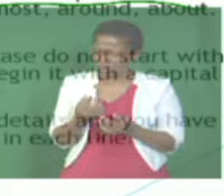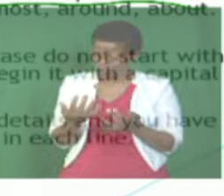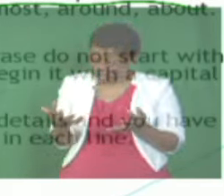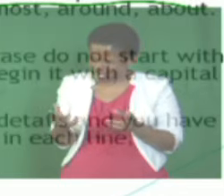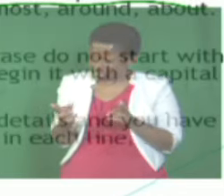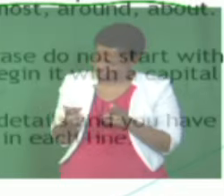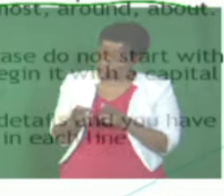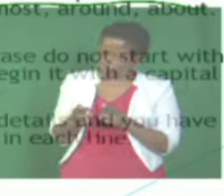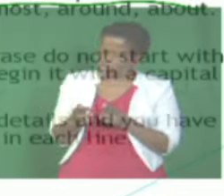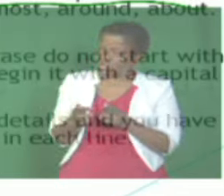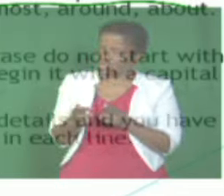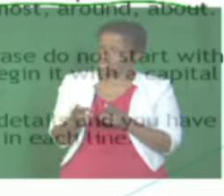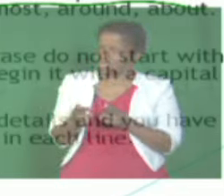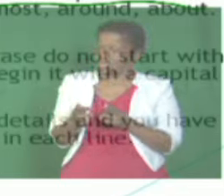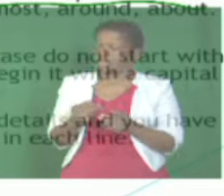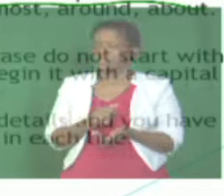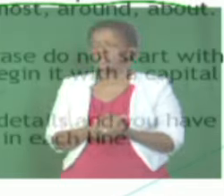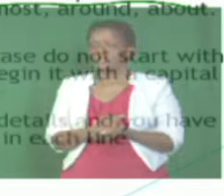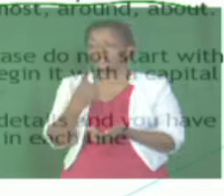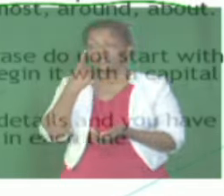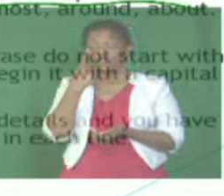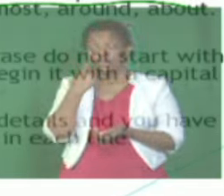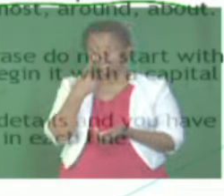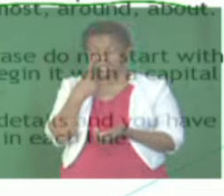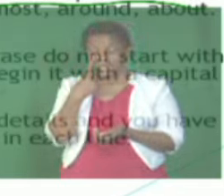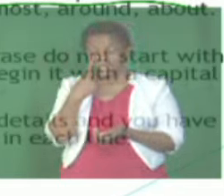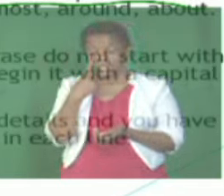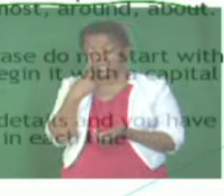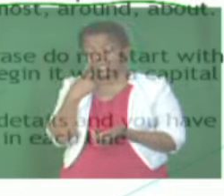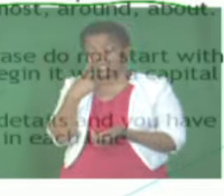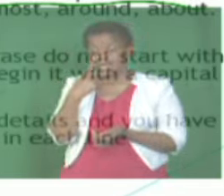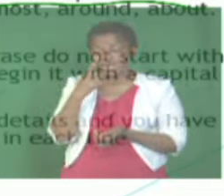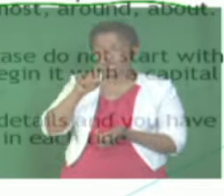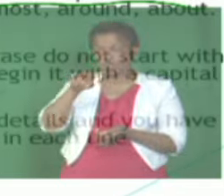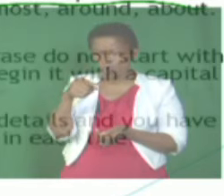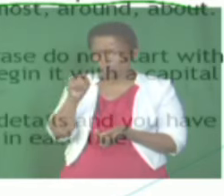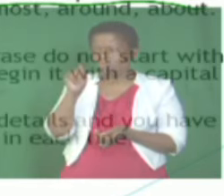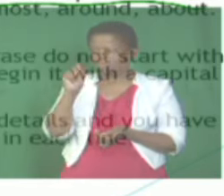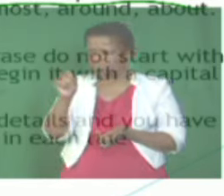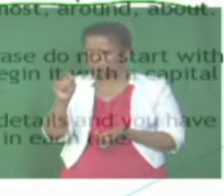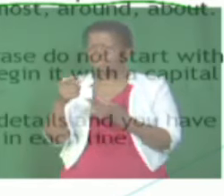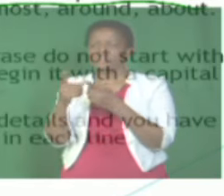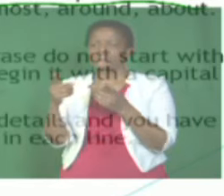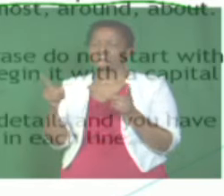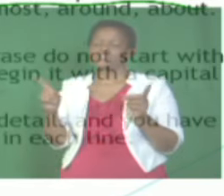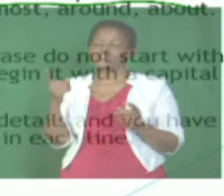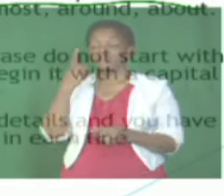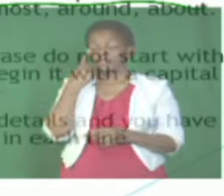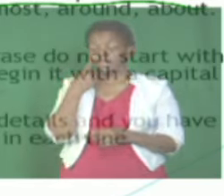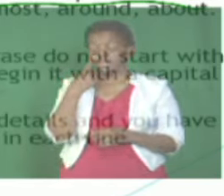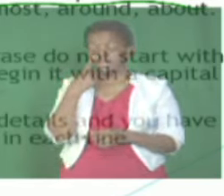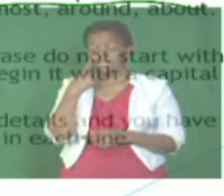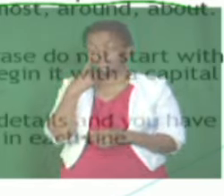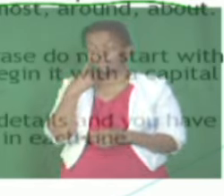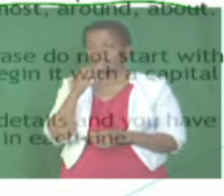1 billion. You also are supposed to observe appropriate punctuation, meaning that if you are answering